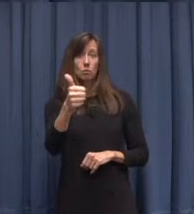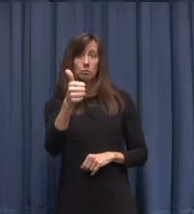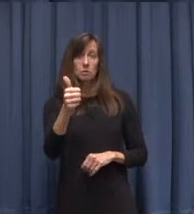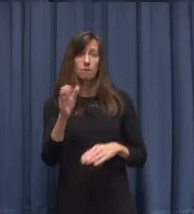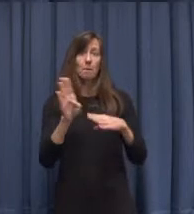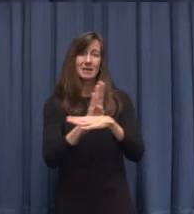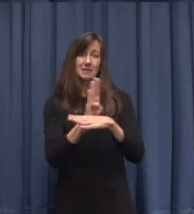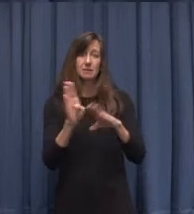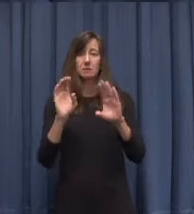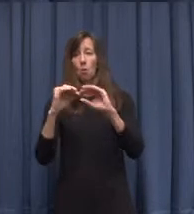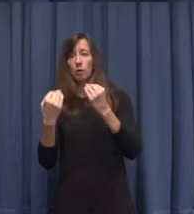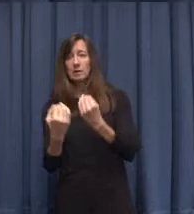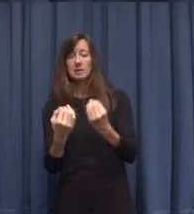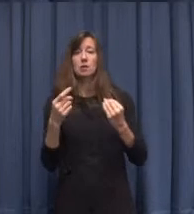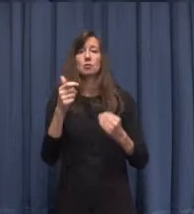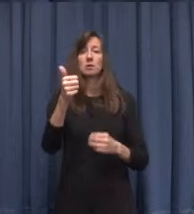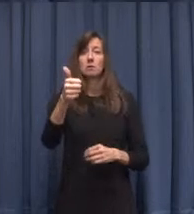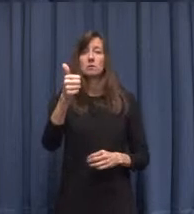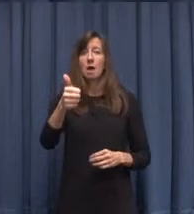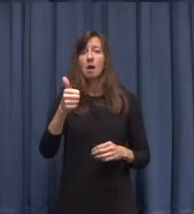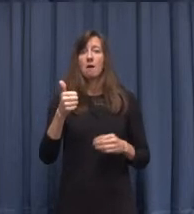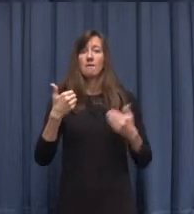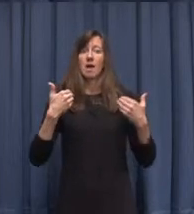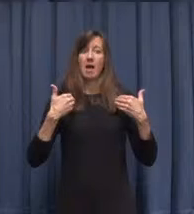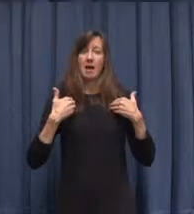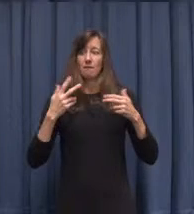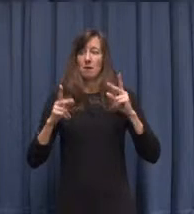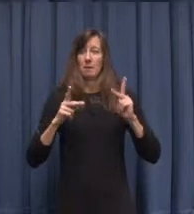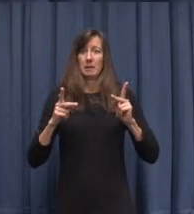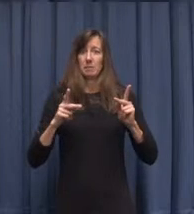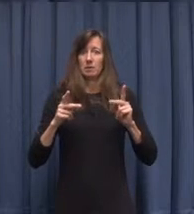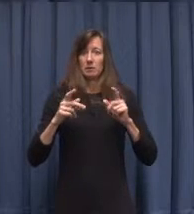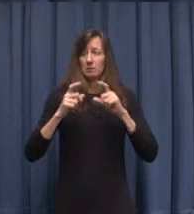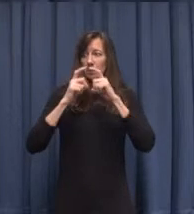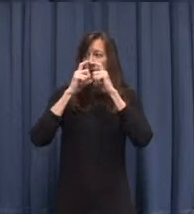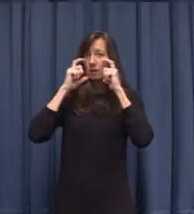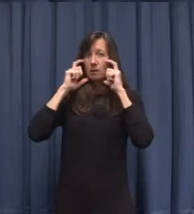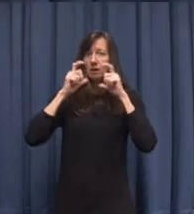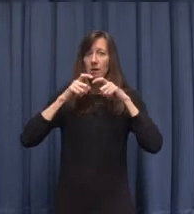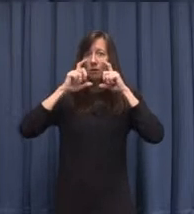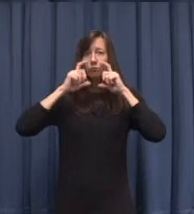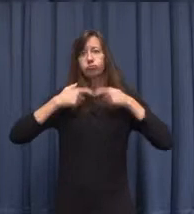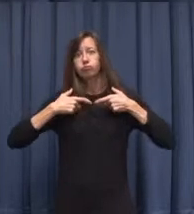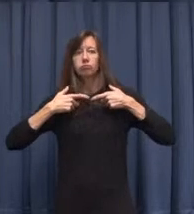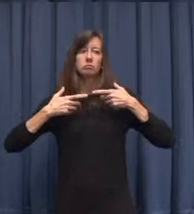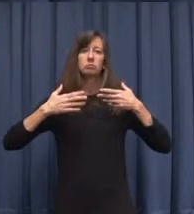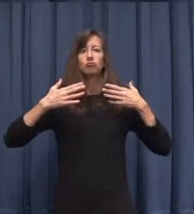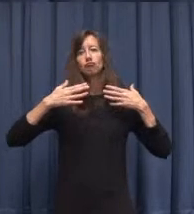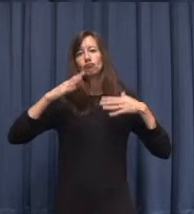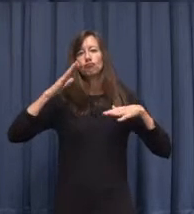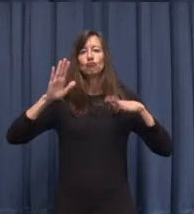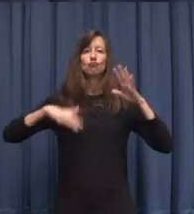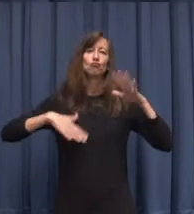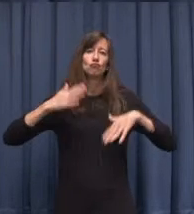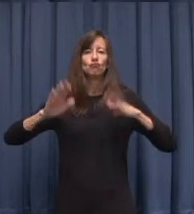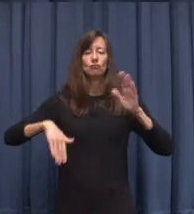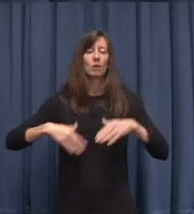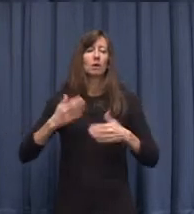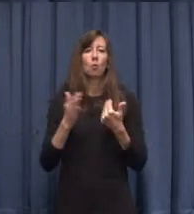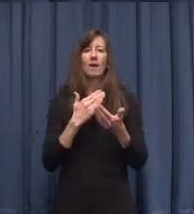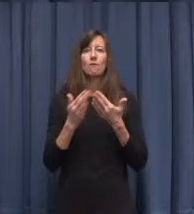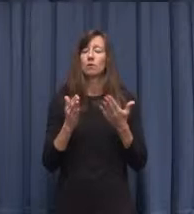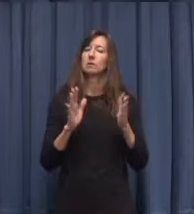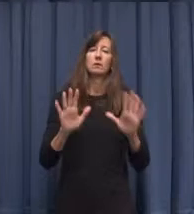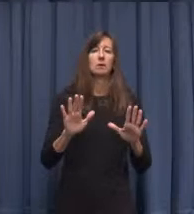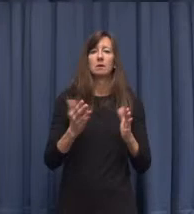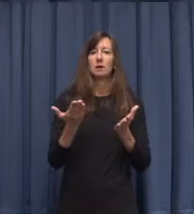proactively, by your own design, tighten those back up, dig out those plans, those reopening plans that we had during